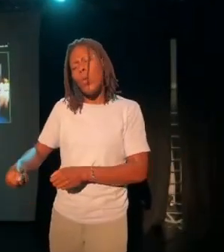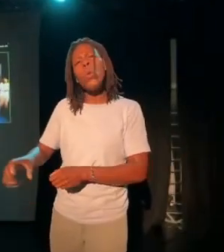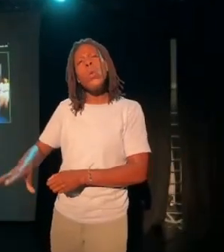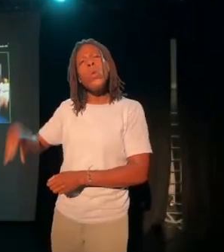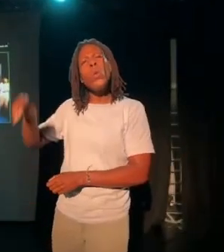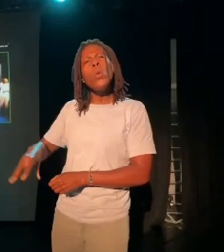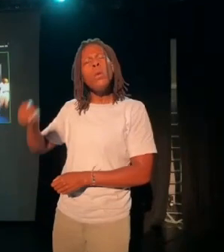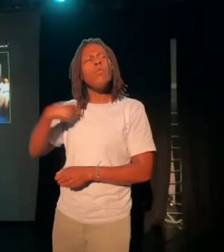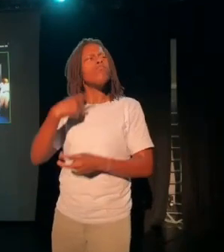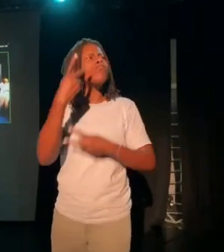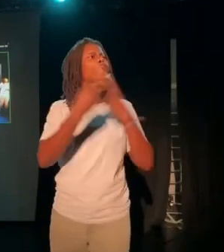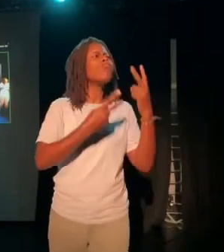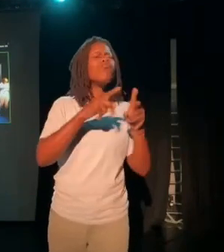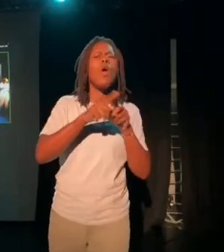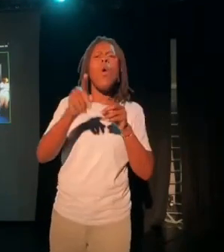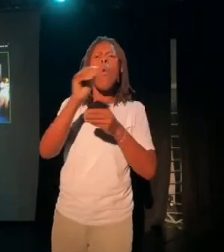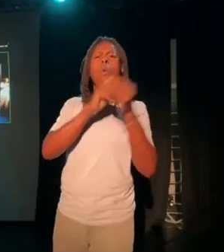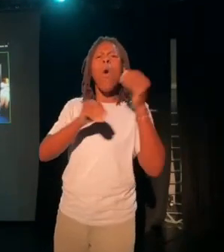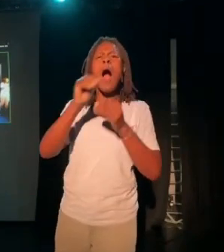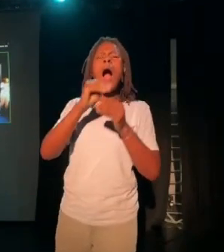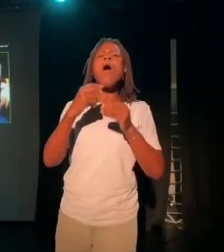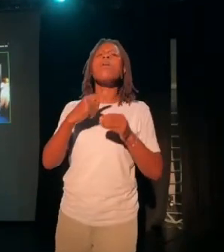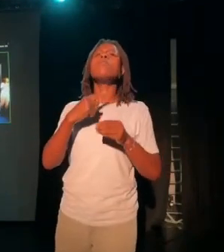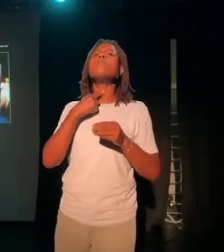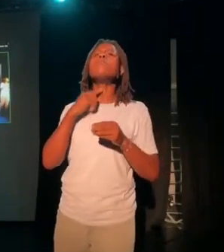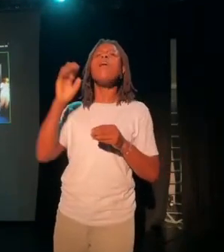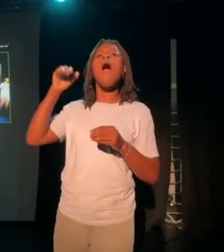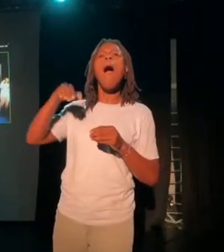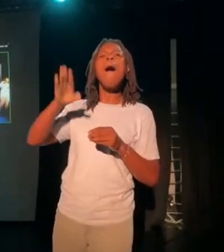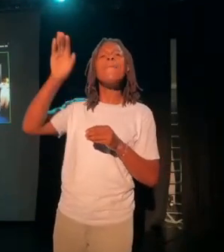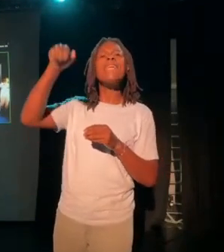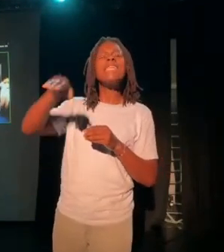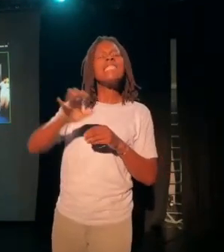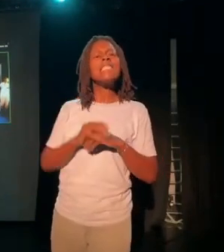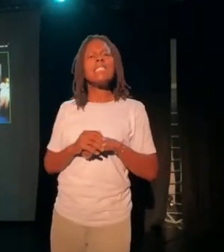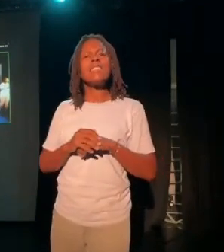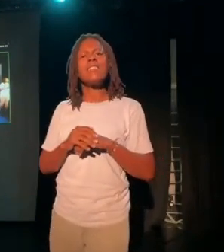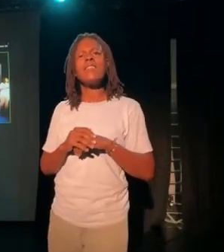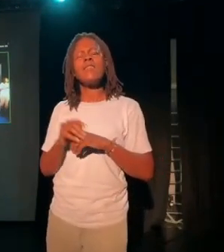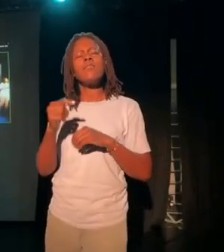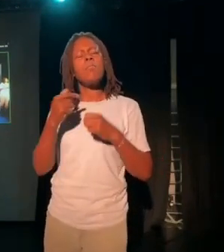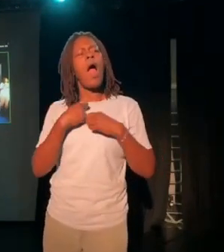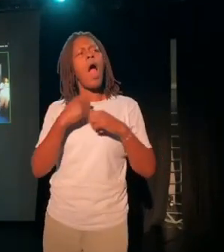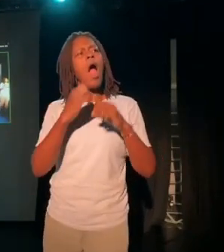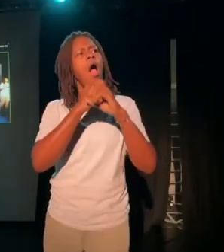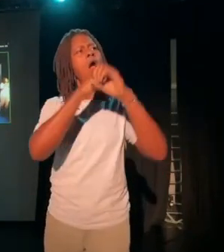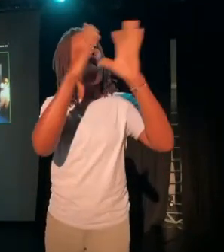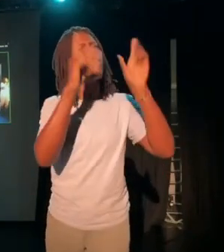working out all the harmonies. And at that point, I knew that music was presenting to me in a completely different way to a lot of other people.